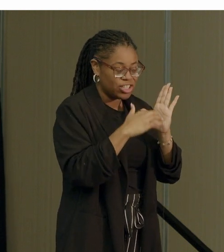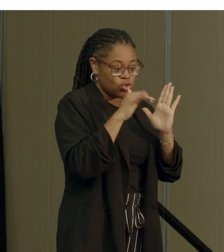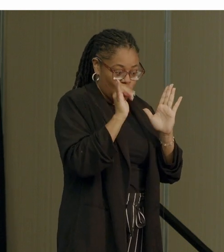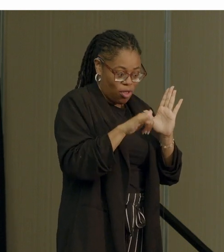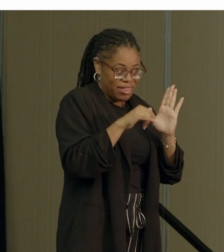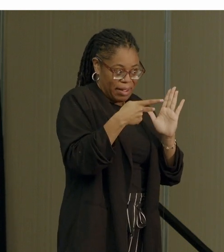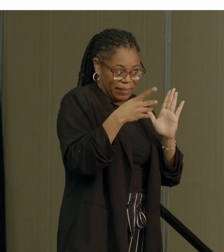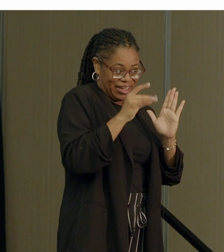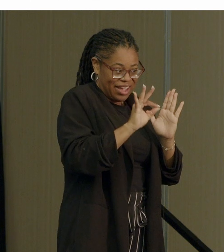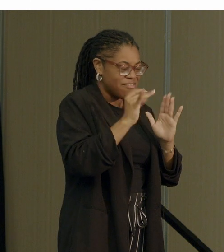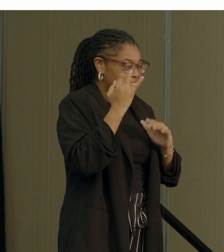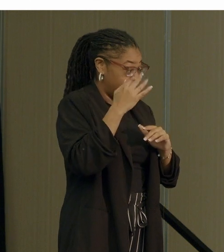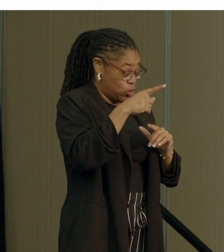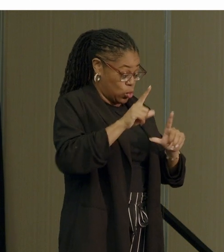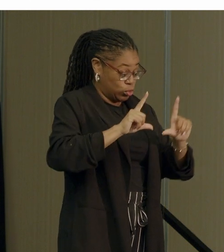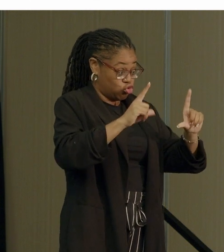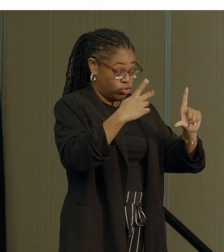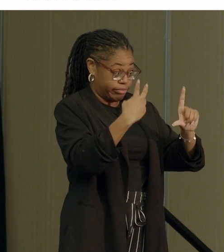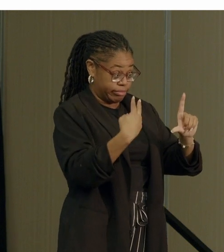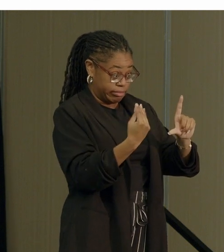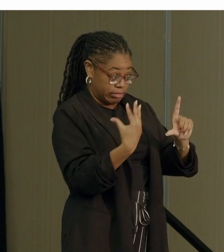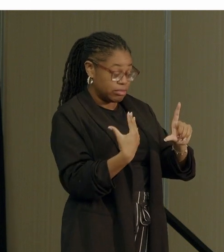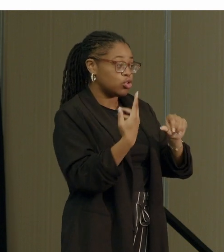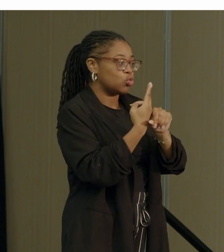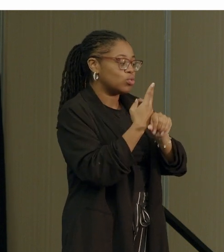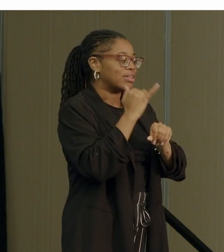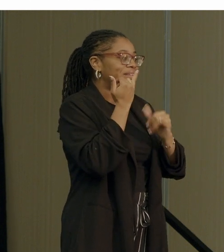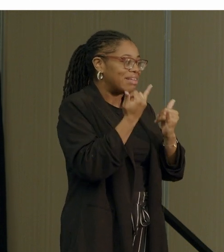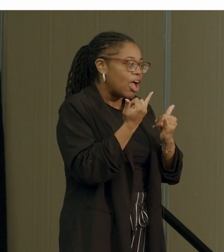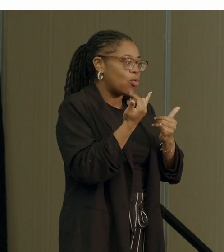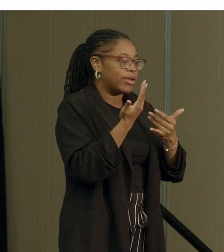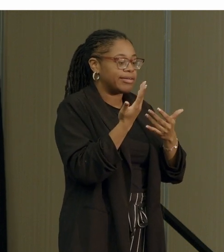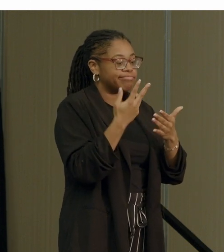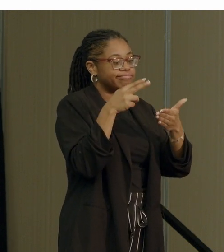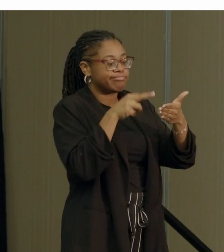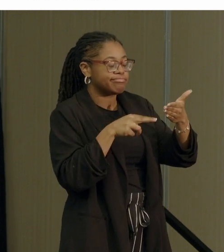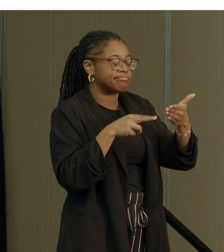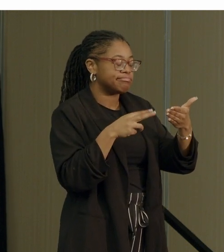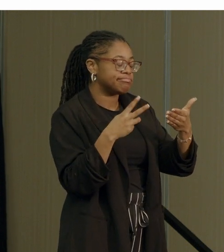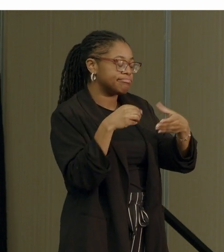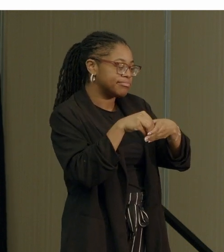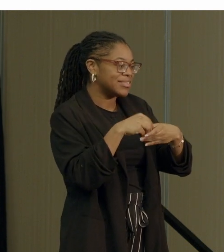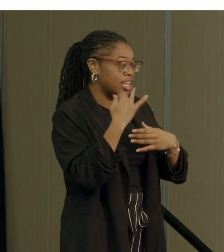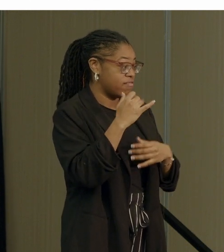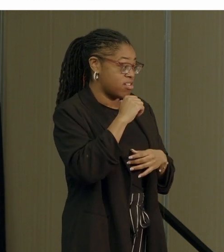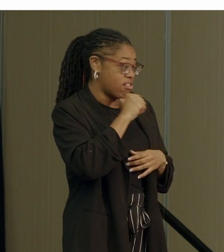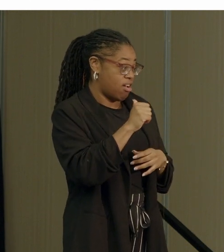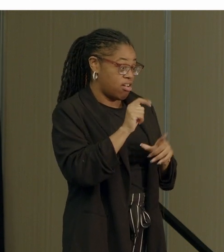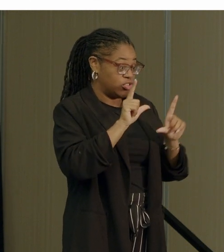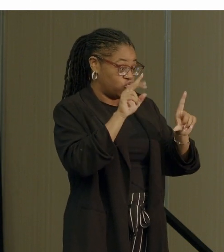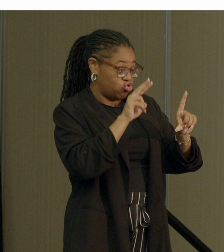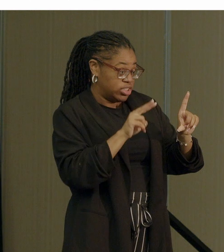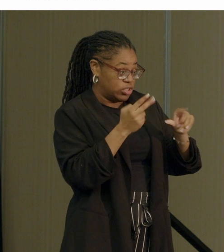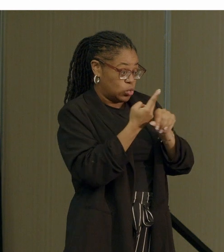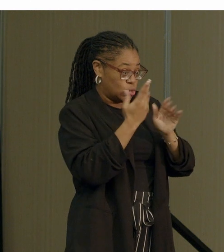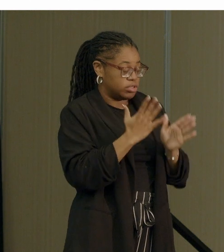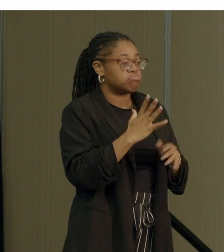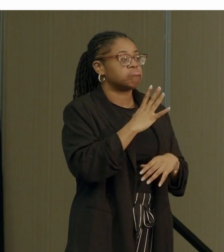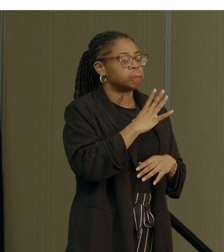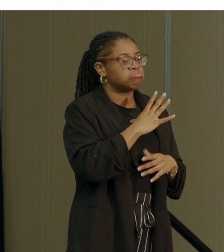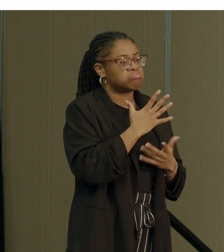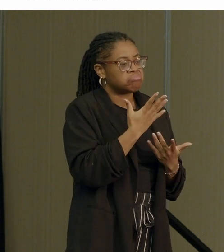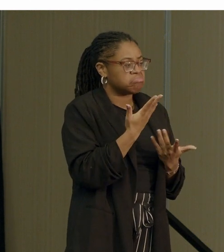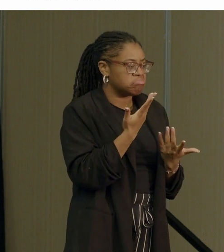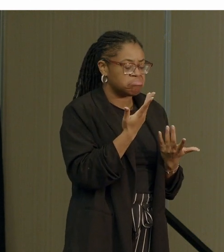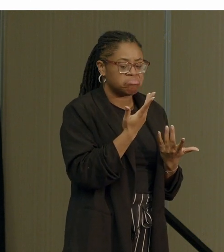PDF. So if you're a screen reader user, you will now be able to interact with that scanned PDF and read it. If you're a non-screen reader user, there's a curb cut effect here in